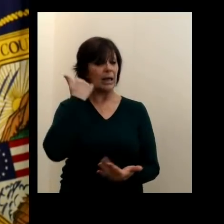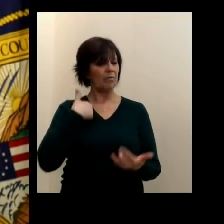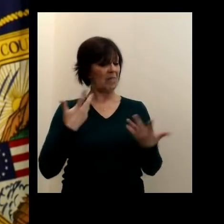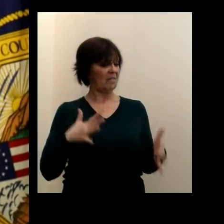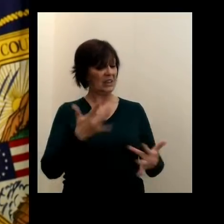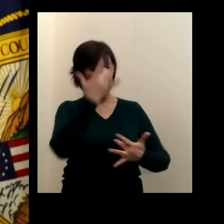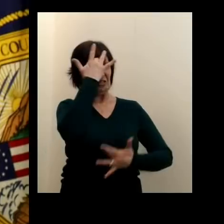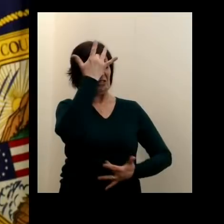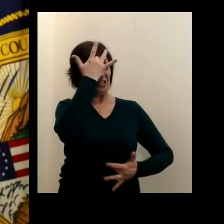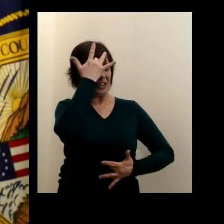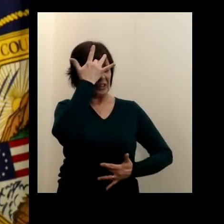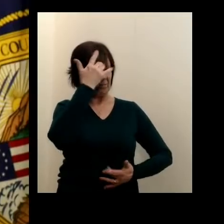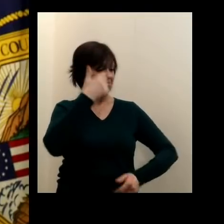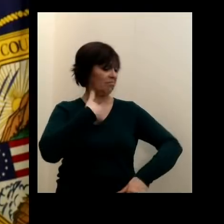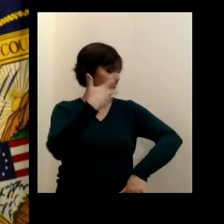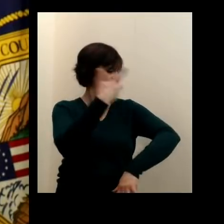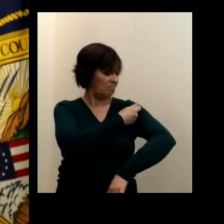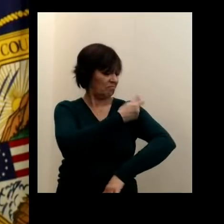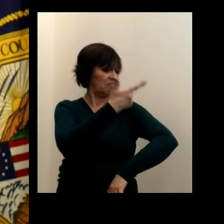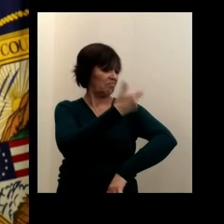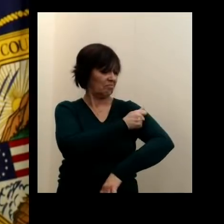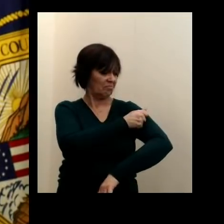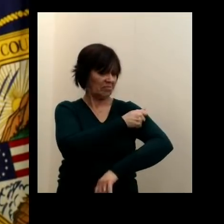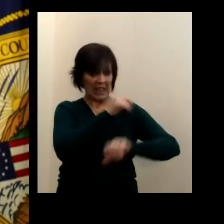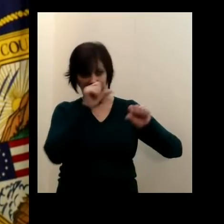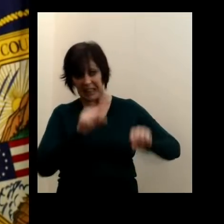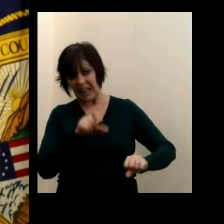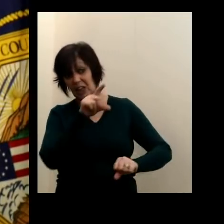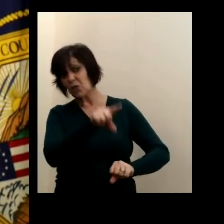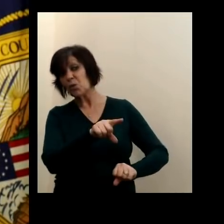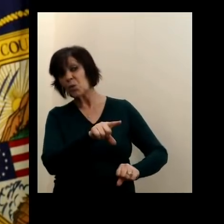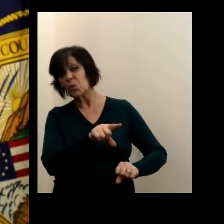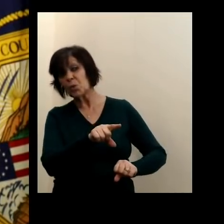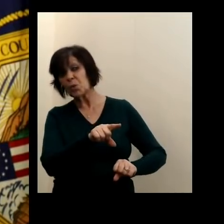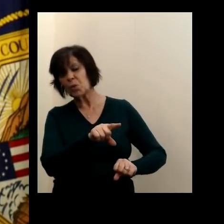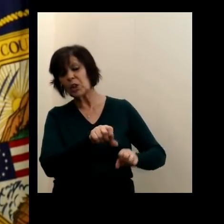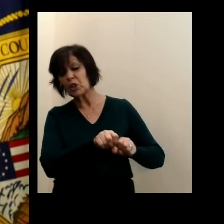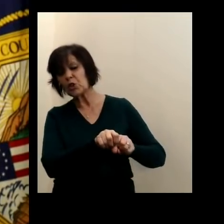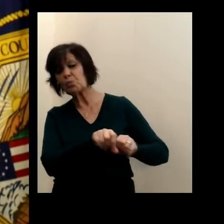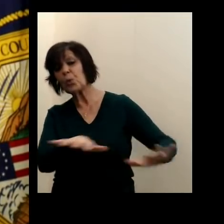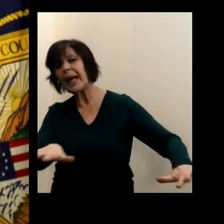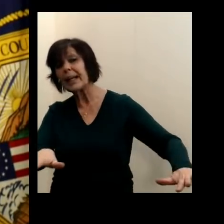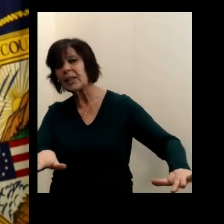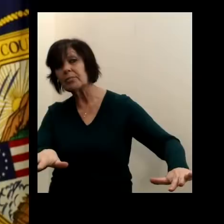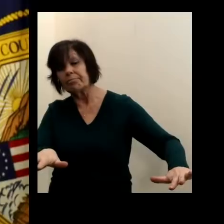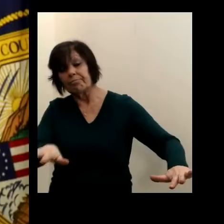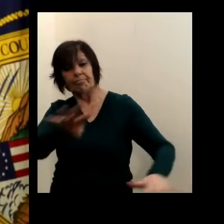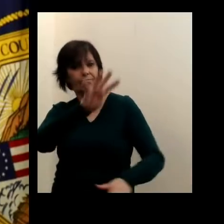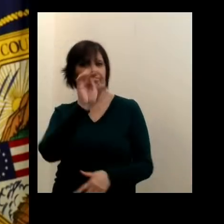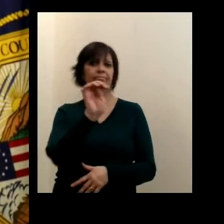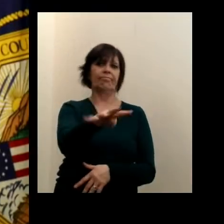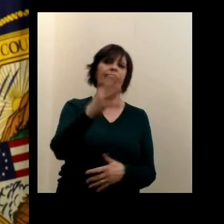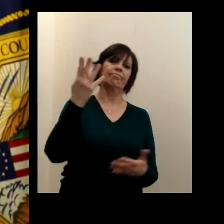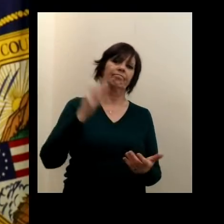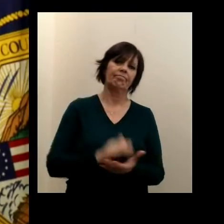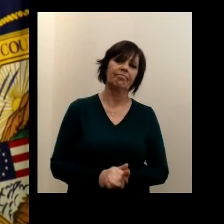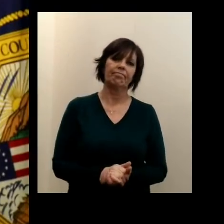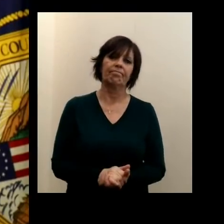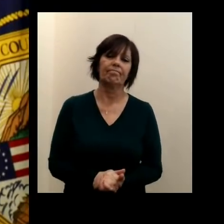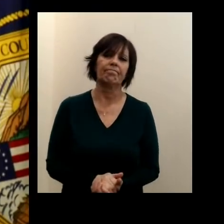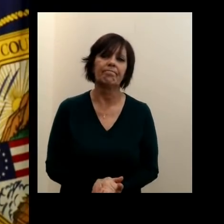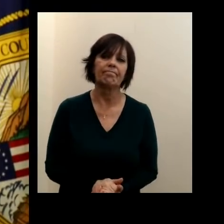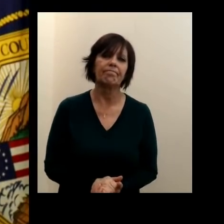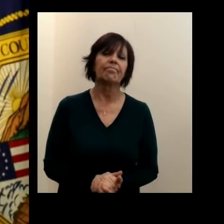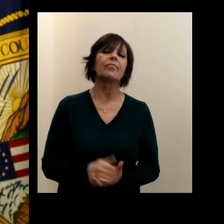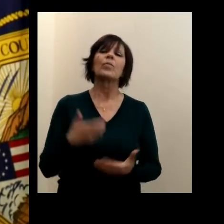getting both doses of the vaccine, can you then spread the vaccine to other people? We don't know the answer to that question